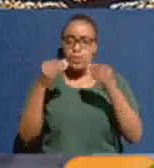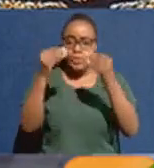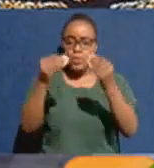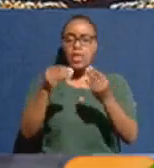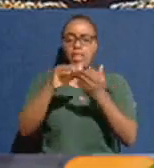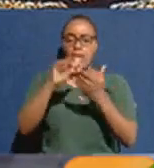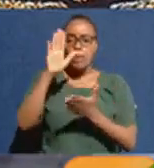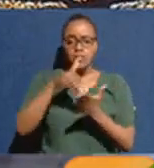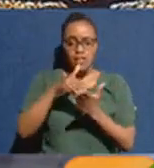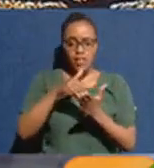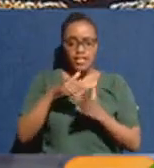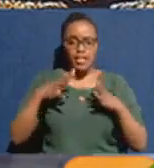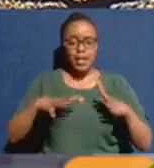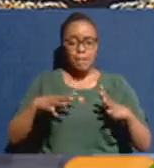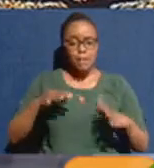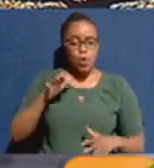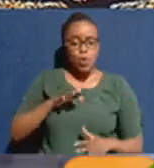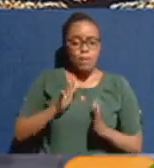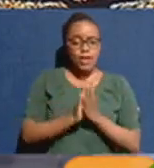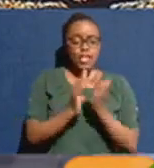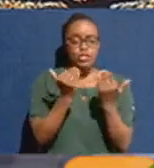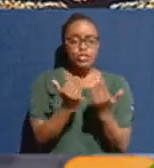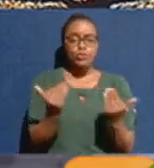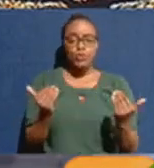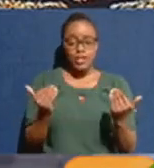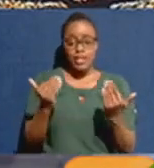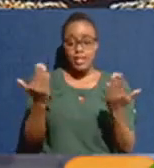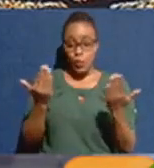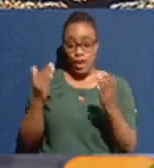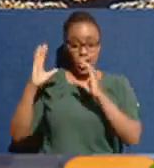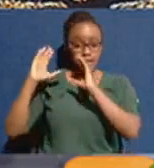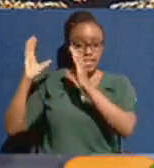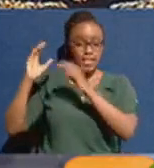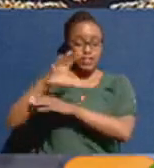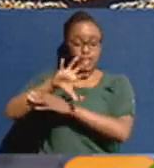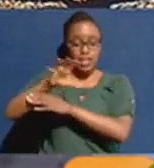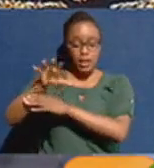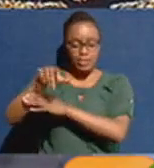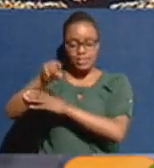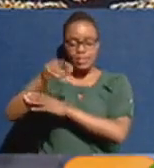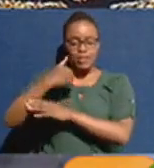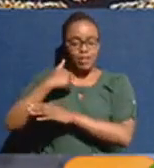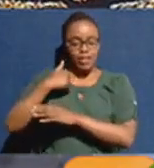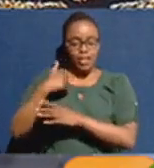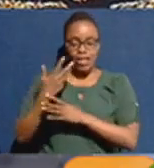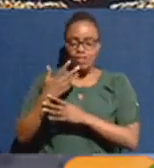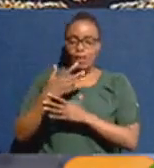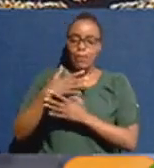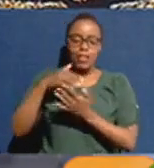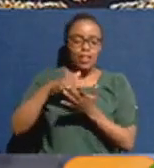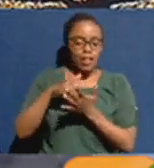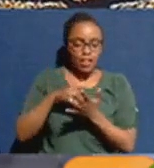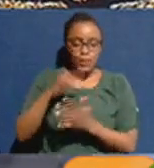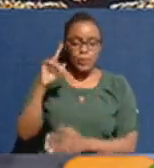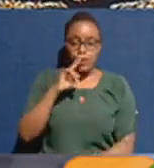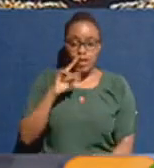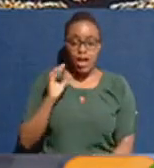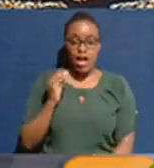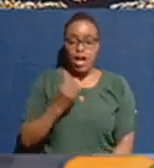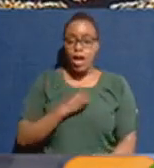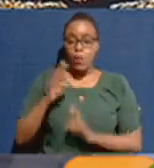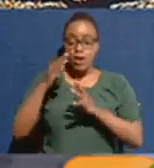most affected, women and children in parts of Kilifi County are at their wits' end. Mashirima Kapombe